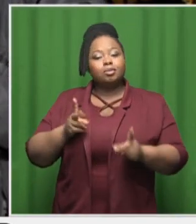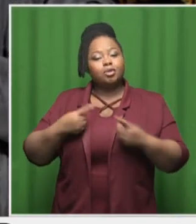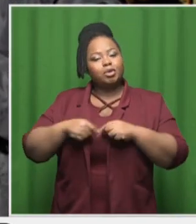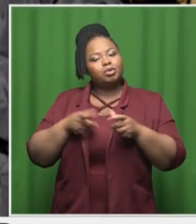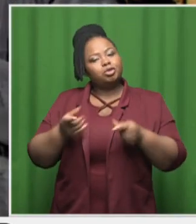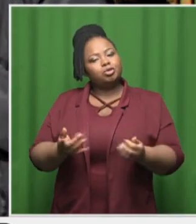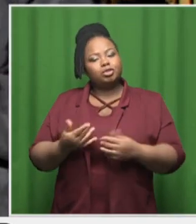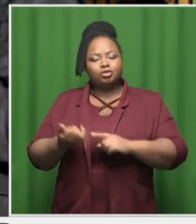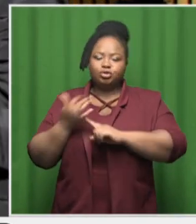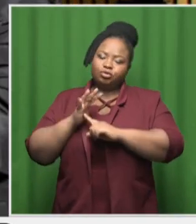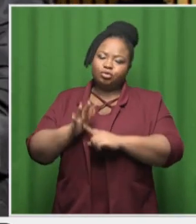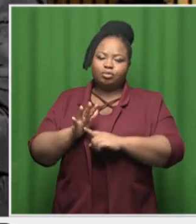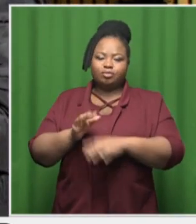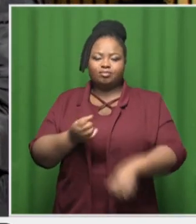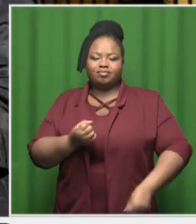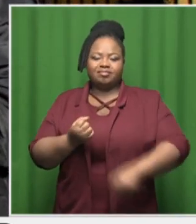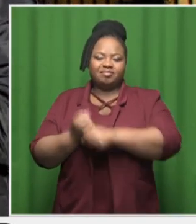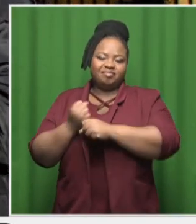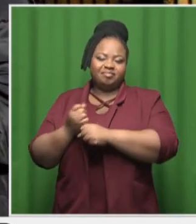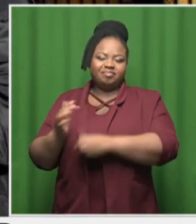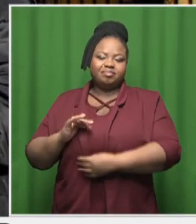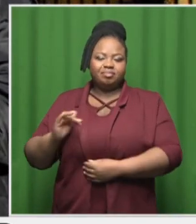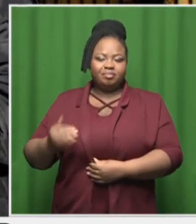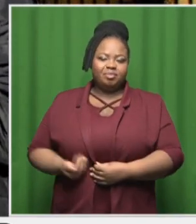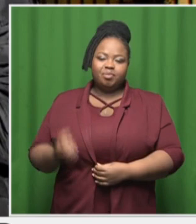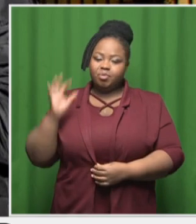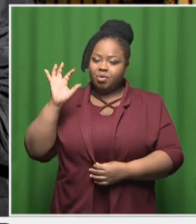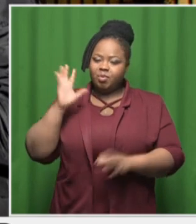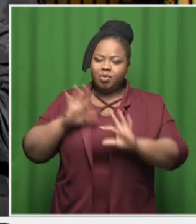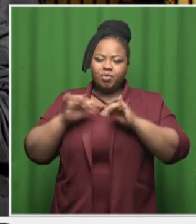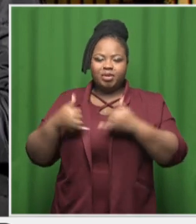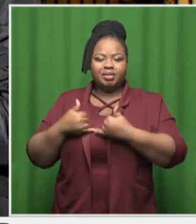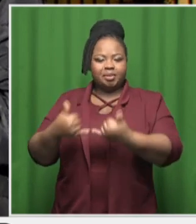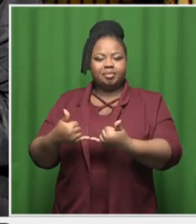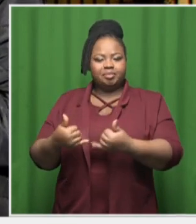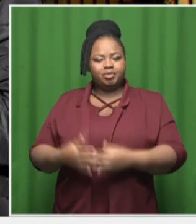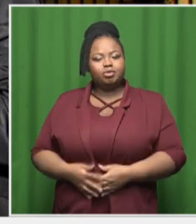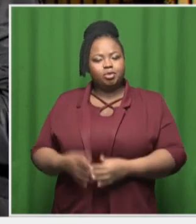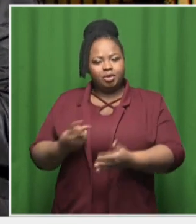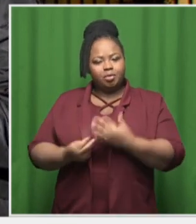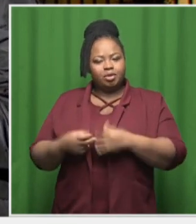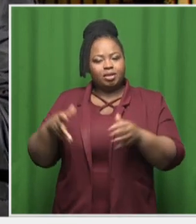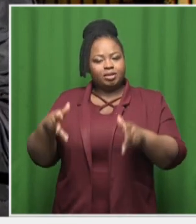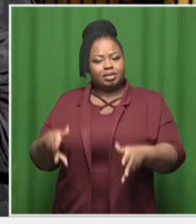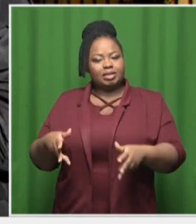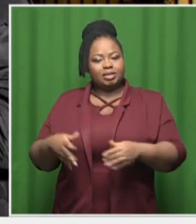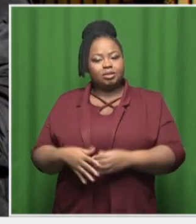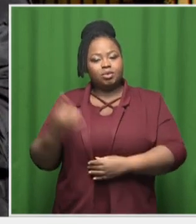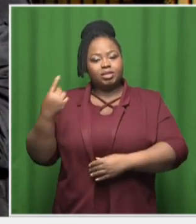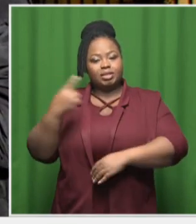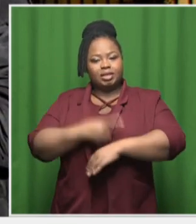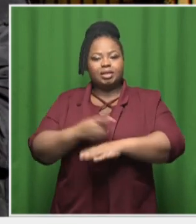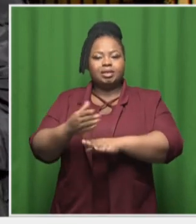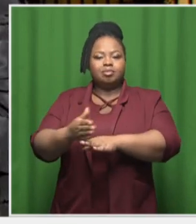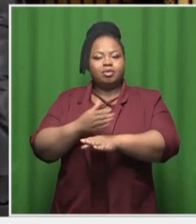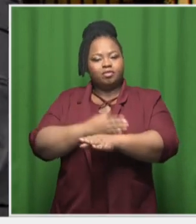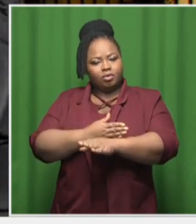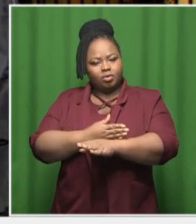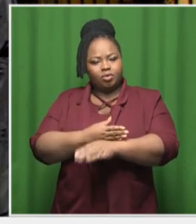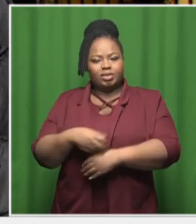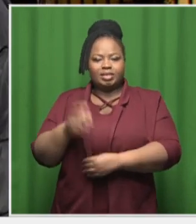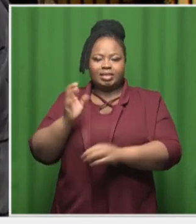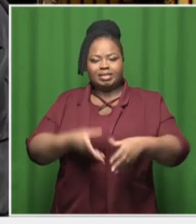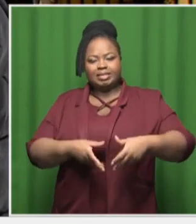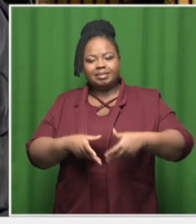is really showing the weight behind the Women's Netball World Cup. And we're both here. It's a day before that first ball